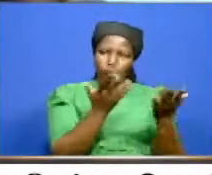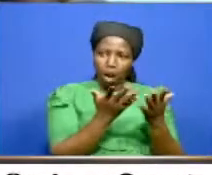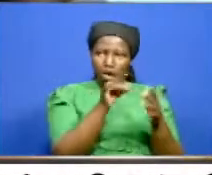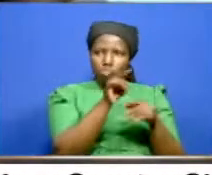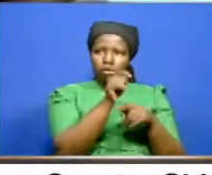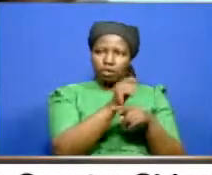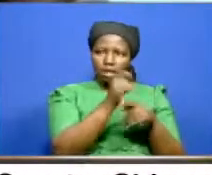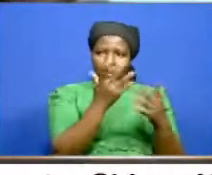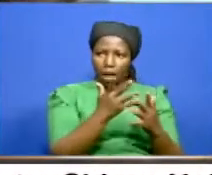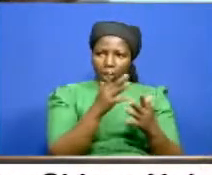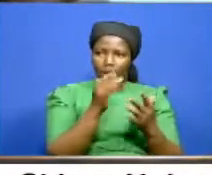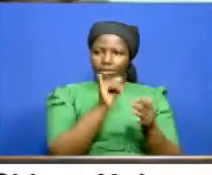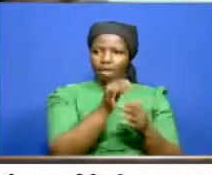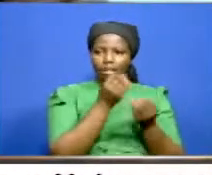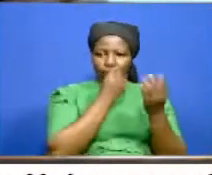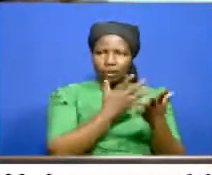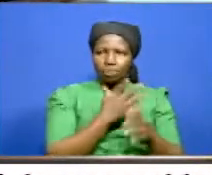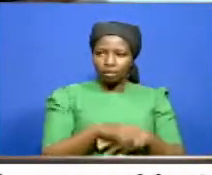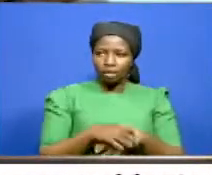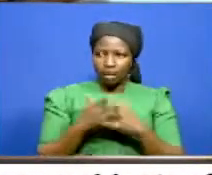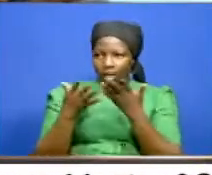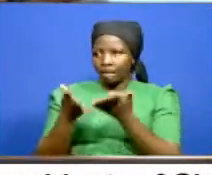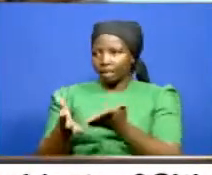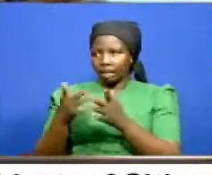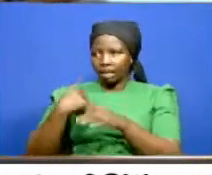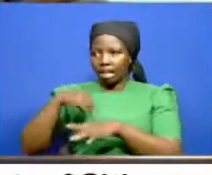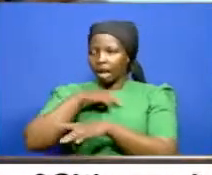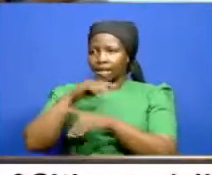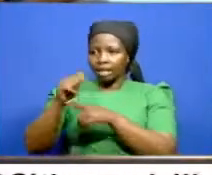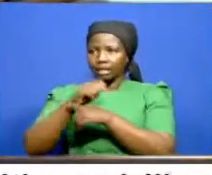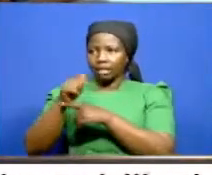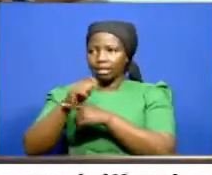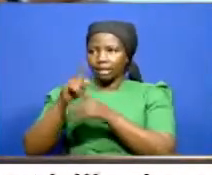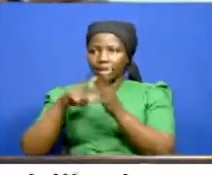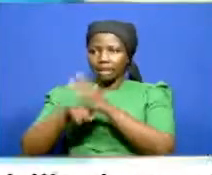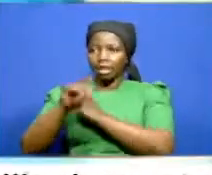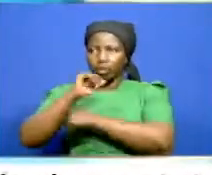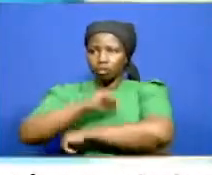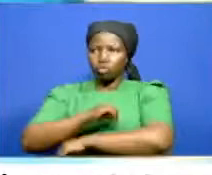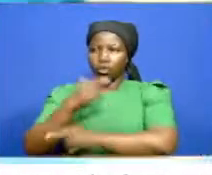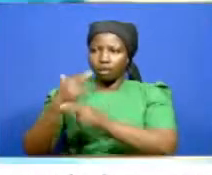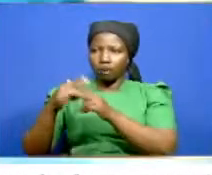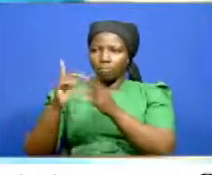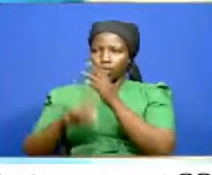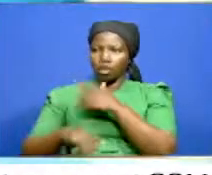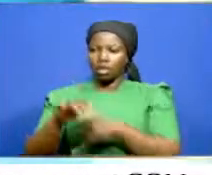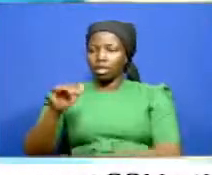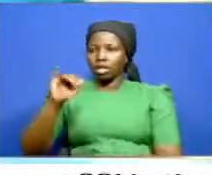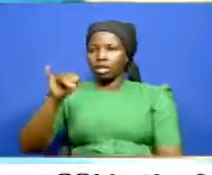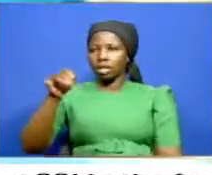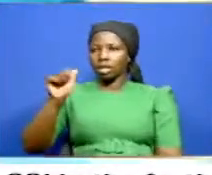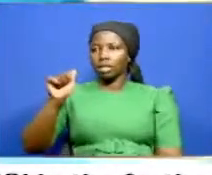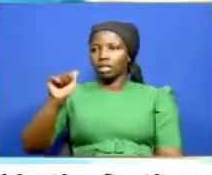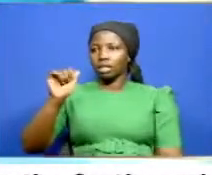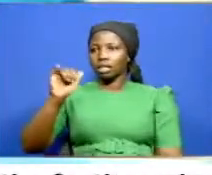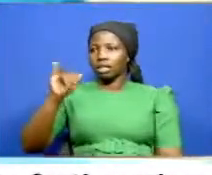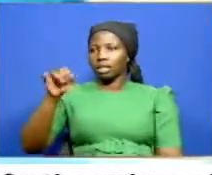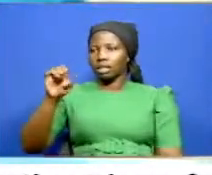really. Okay. Currently, we are training at a place called Jerusalem. Arrow Sports, we are a grassroots